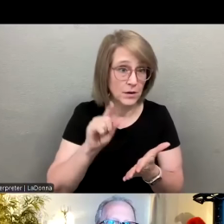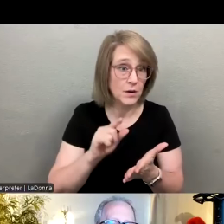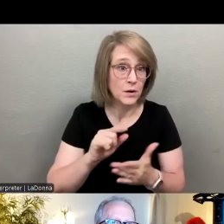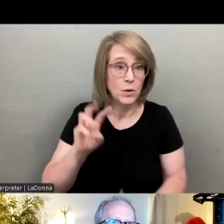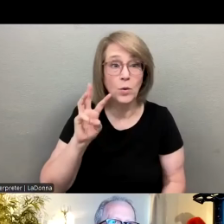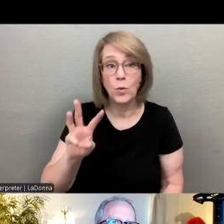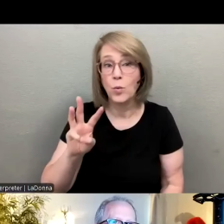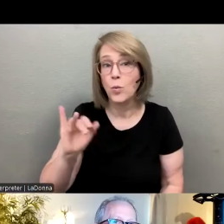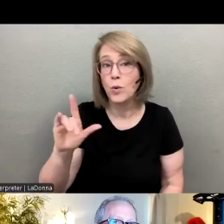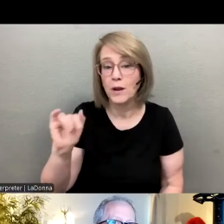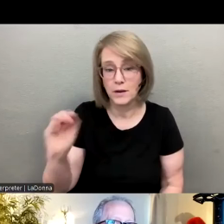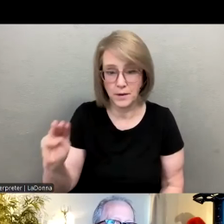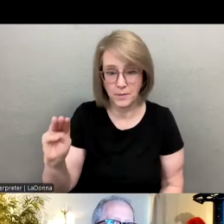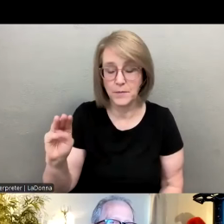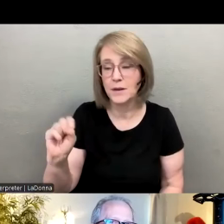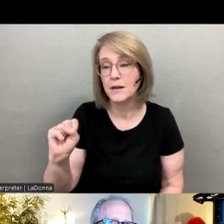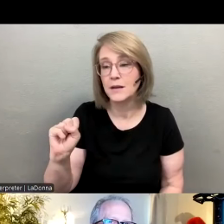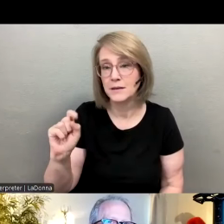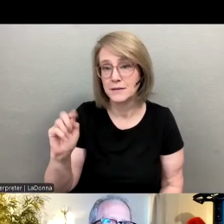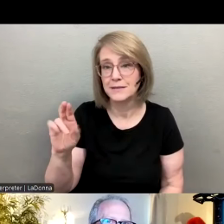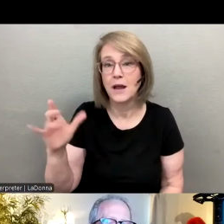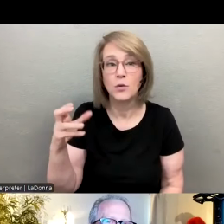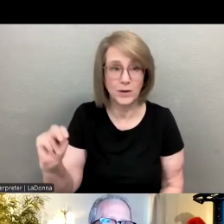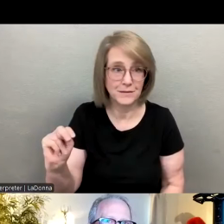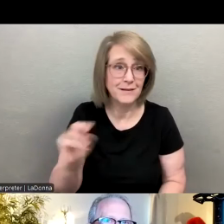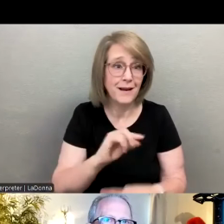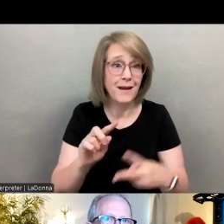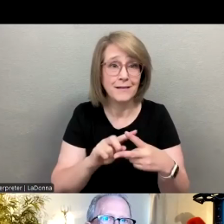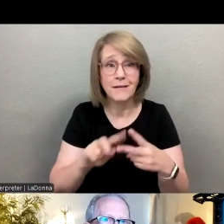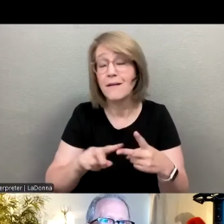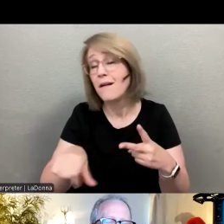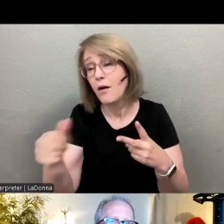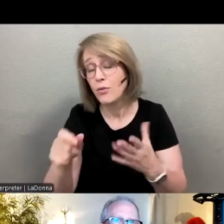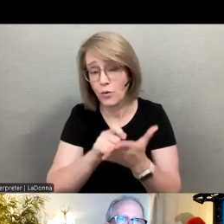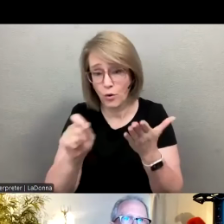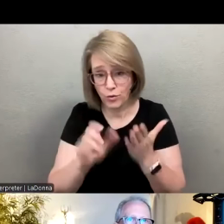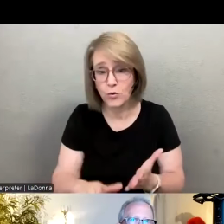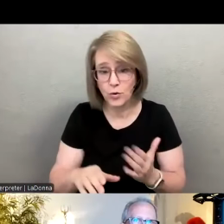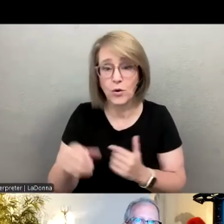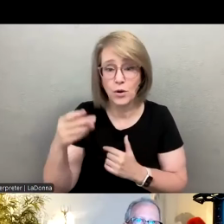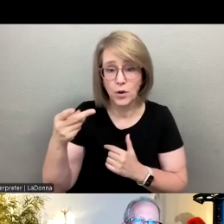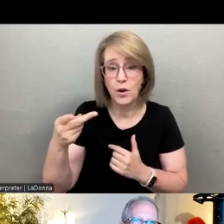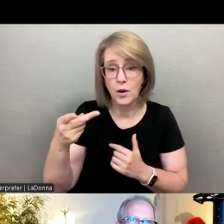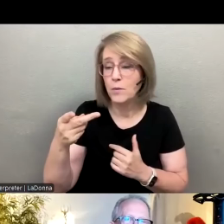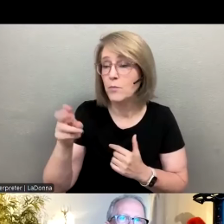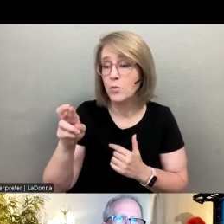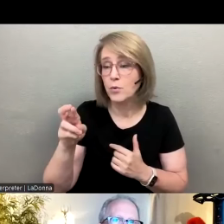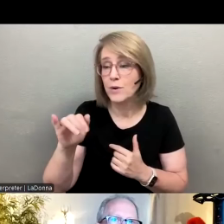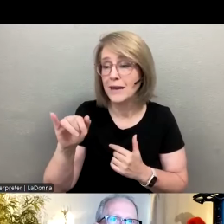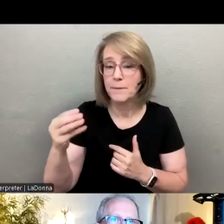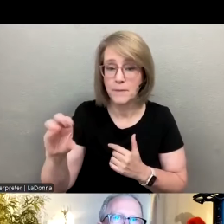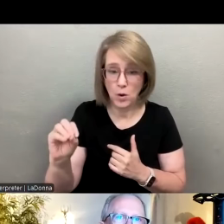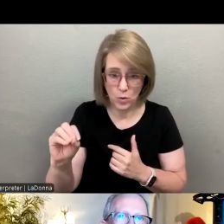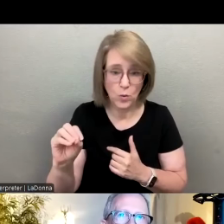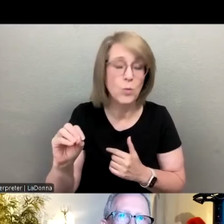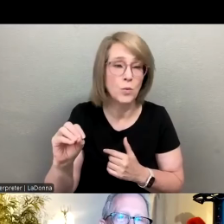life. Another author, Primo Levi, had died at the end of the 80s, the author of a book about